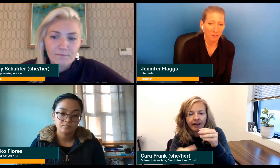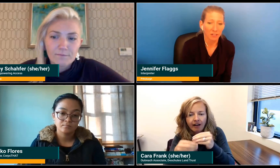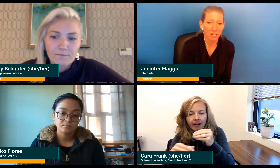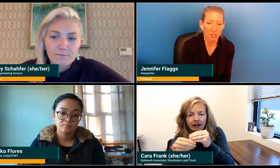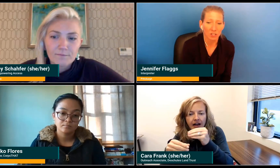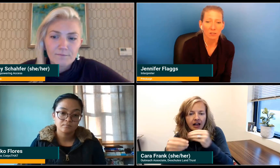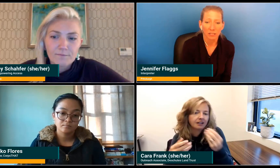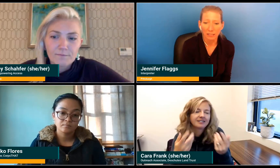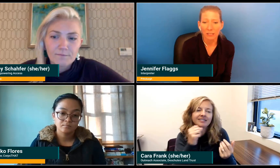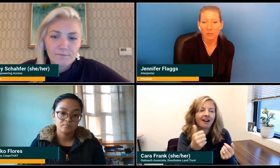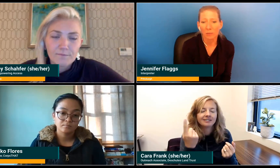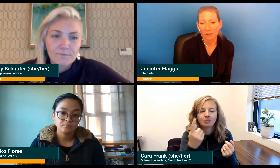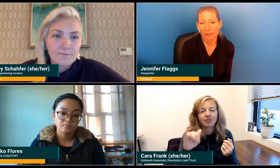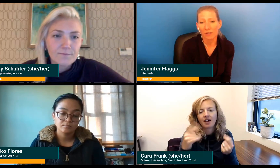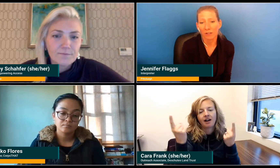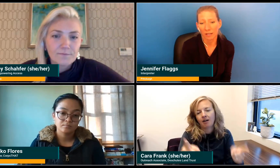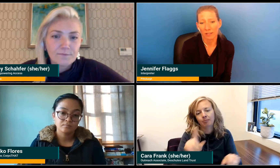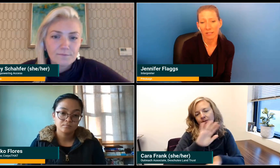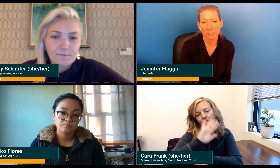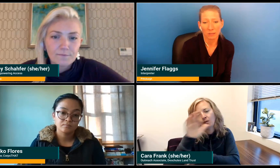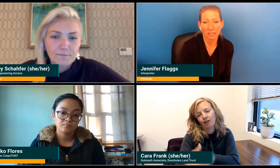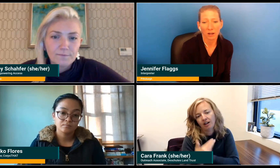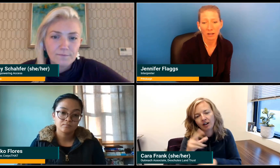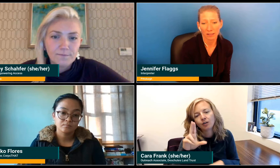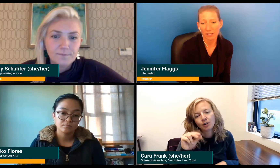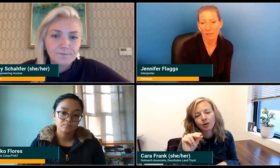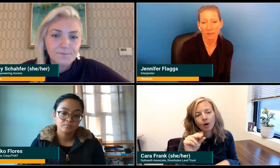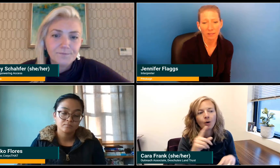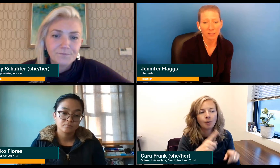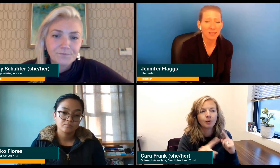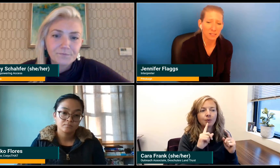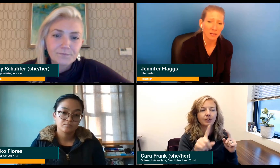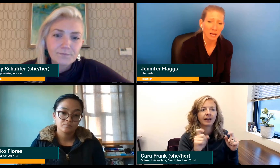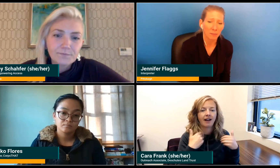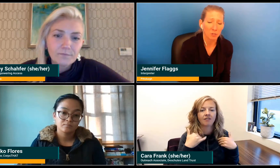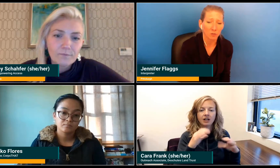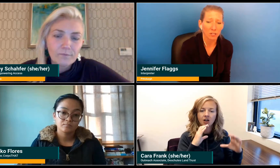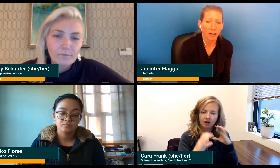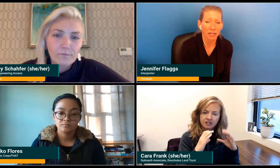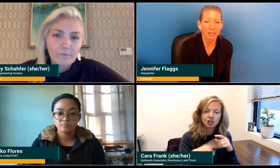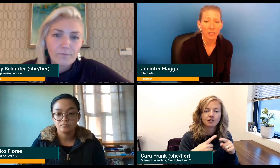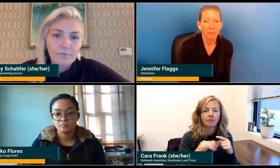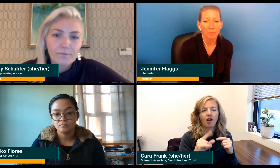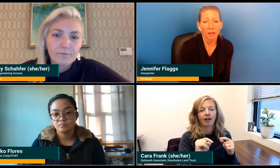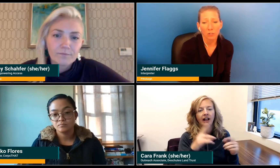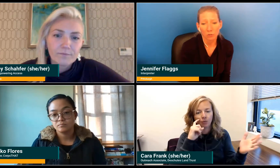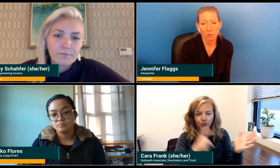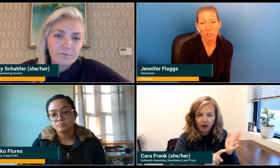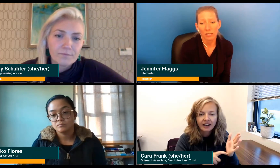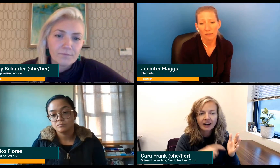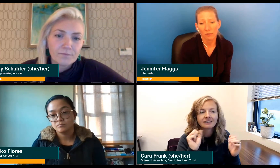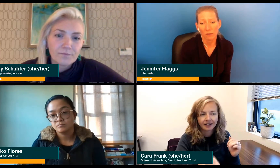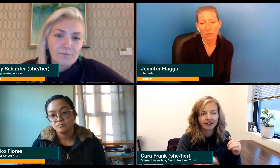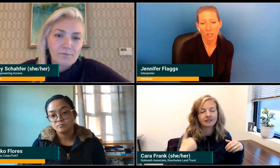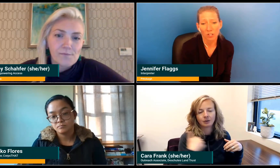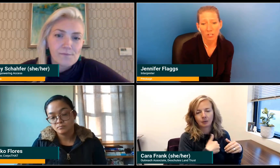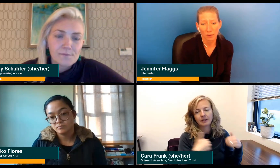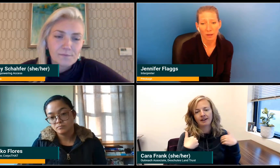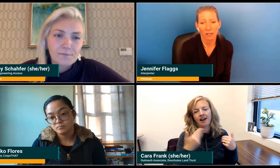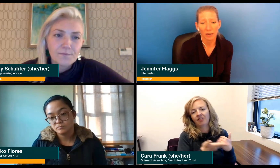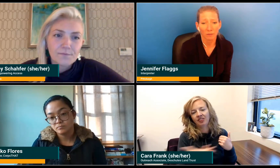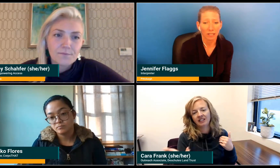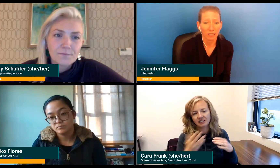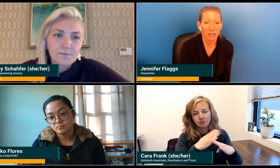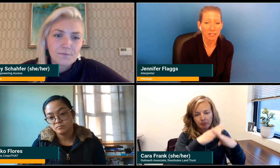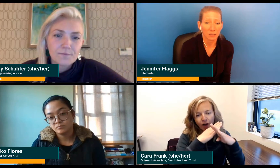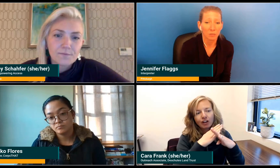that foundation little by little and expanding on it, it's not something that happens overnight, but you do need to have those conversations about